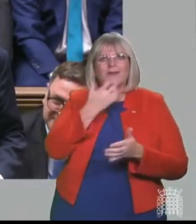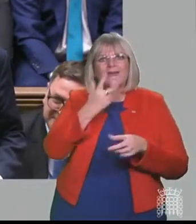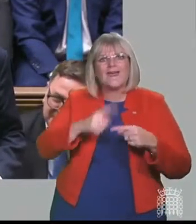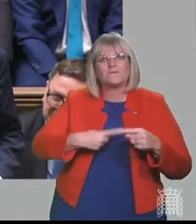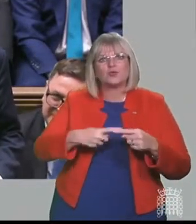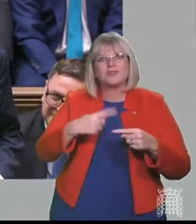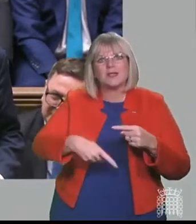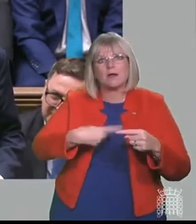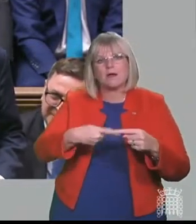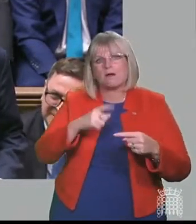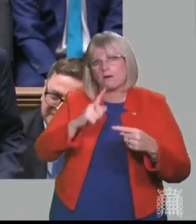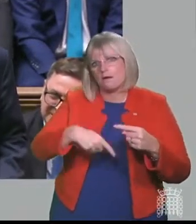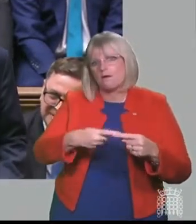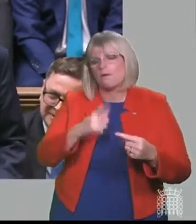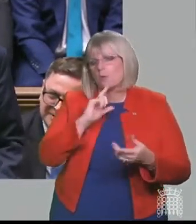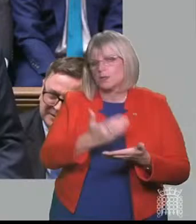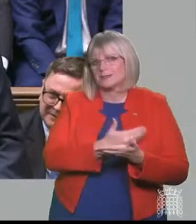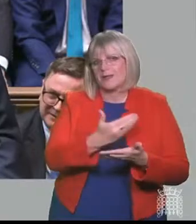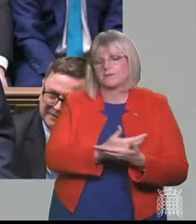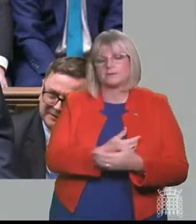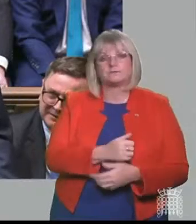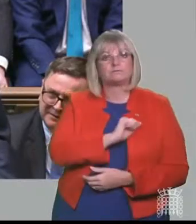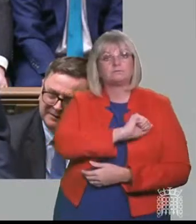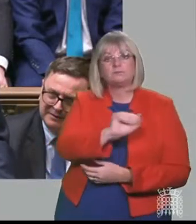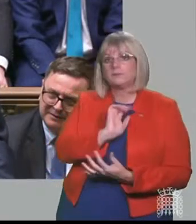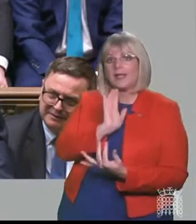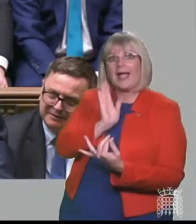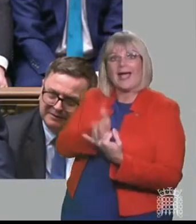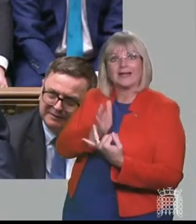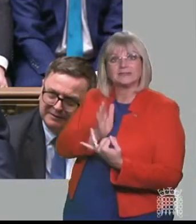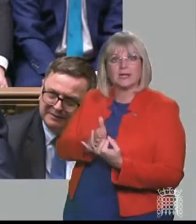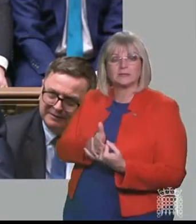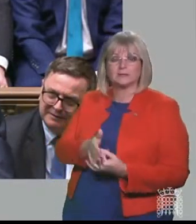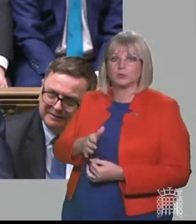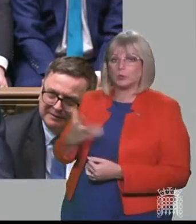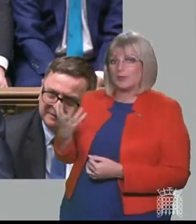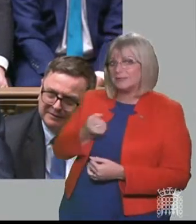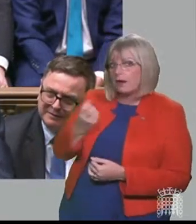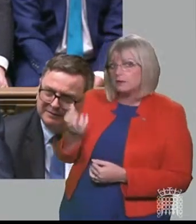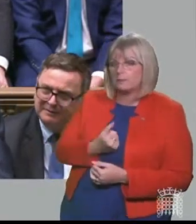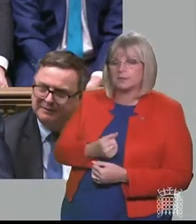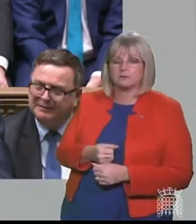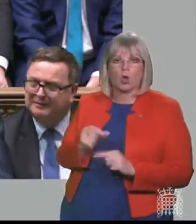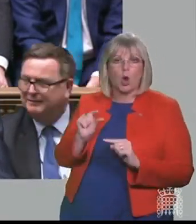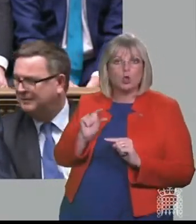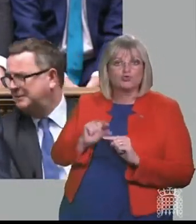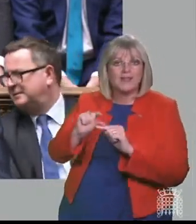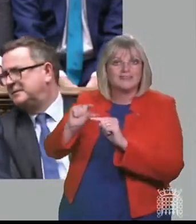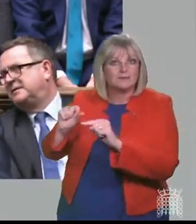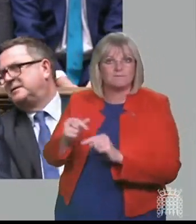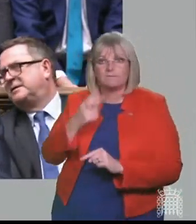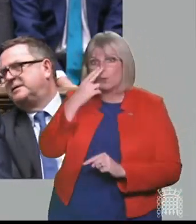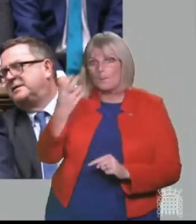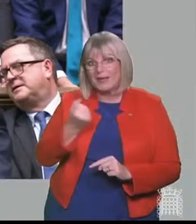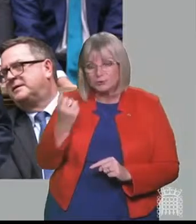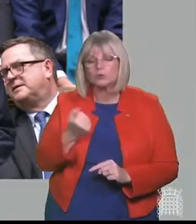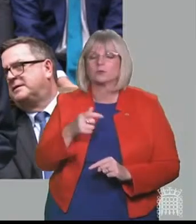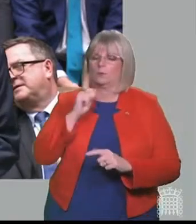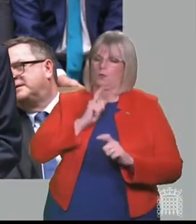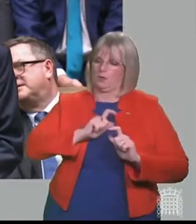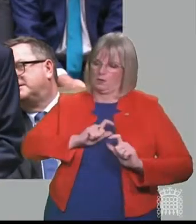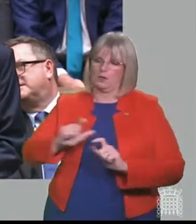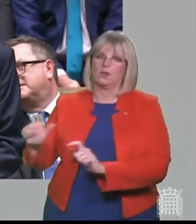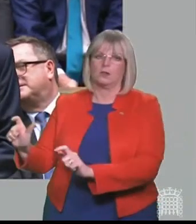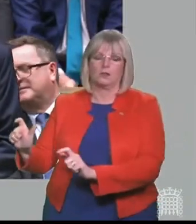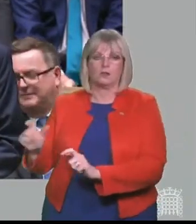to entitlements and credits will be maintained in full, and those who choose to pay voluntarily